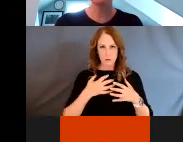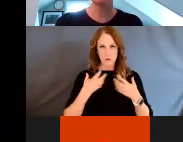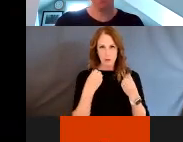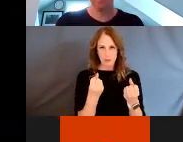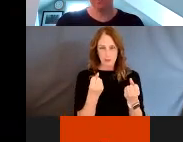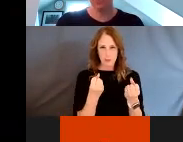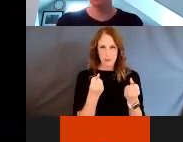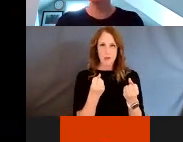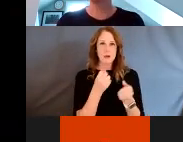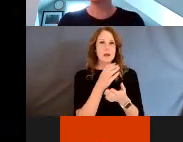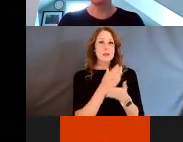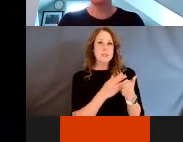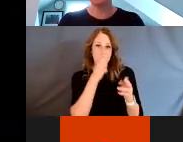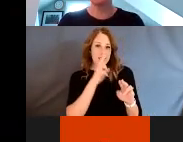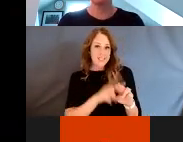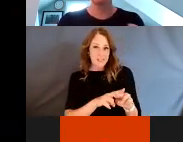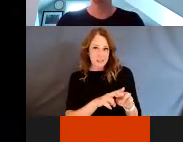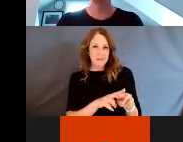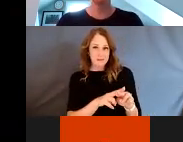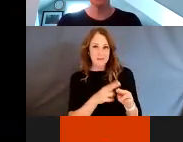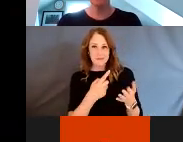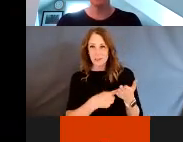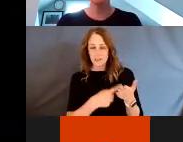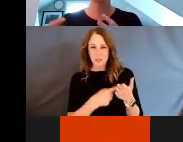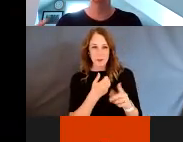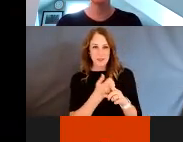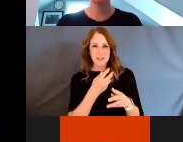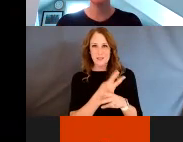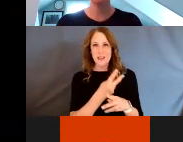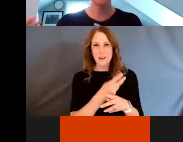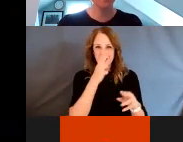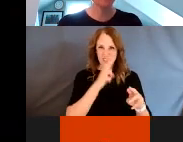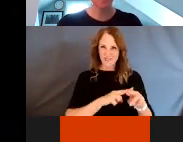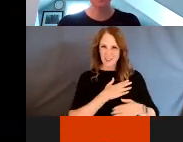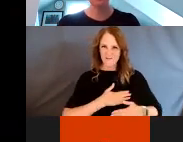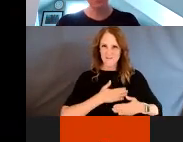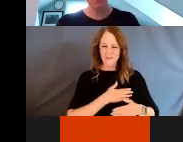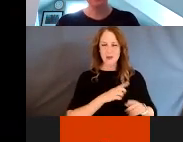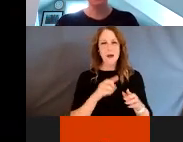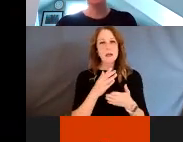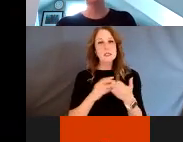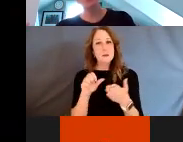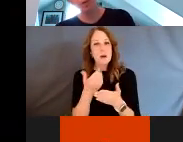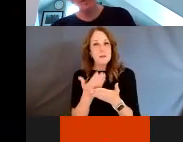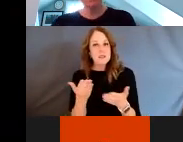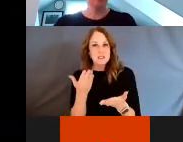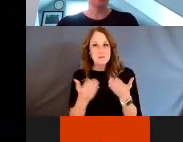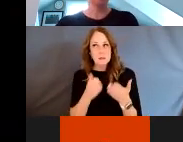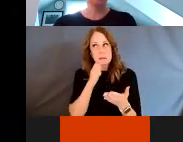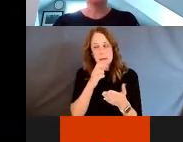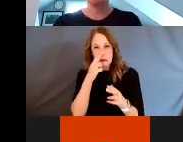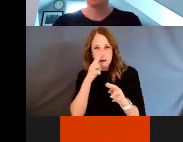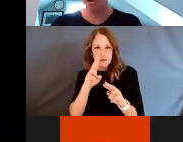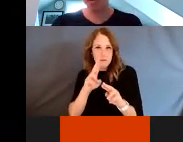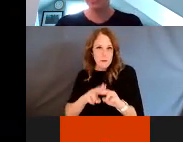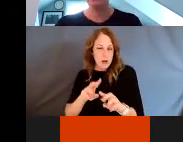this is fun, when we talk about self-care, but some of it is things that might not be as fun, but they really